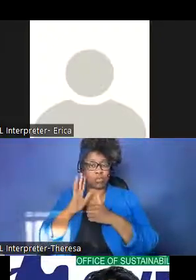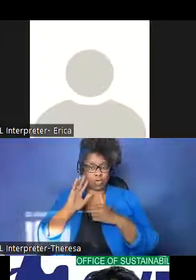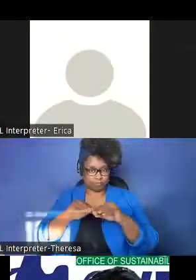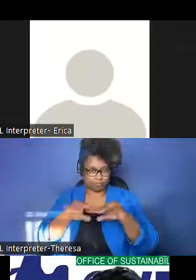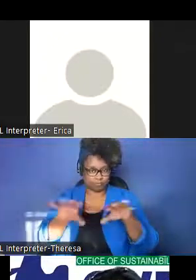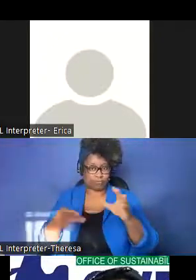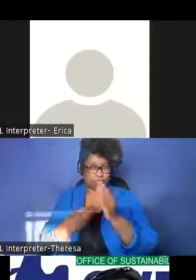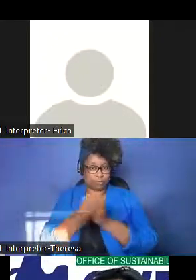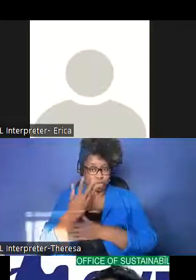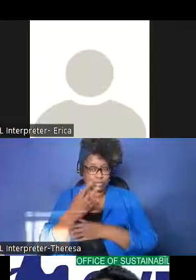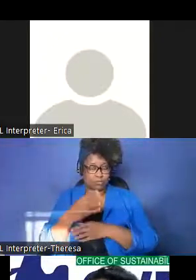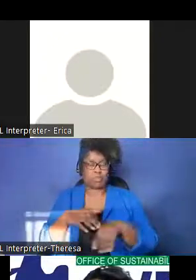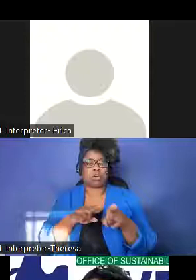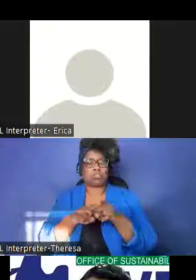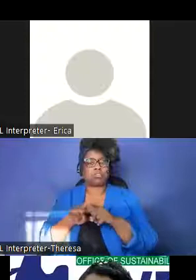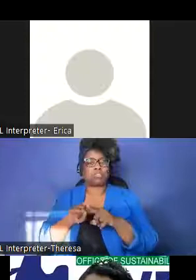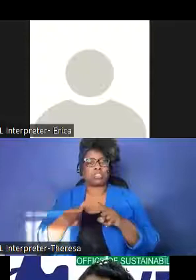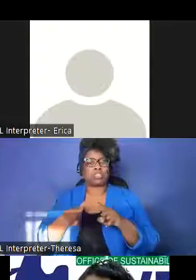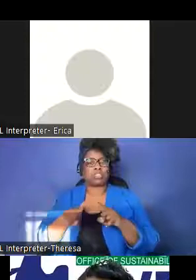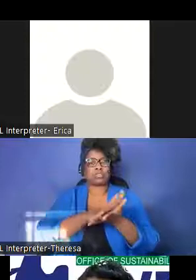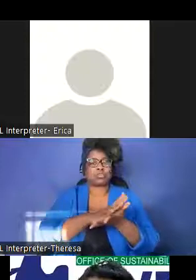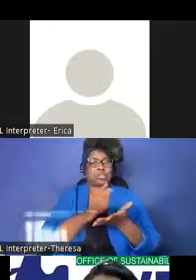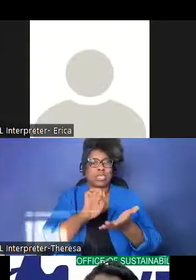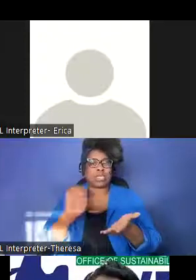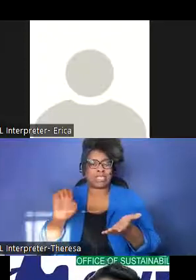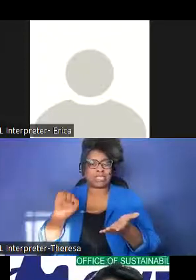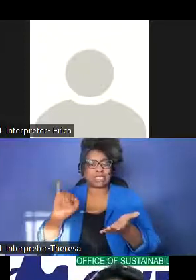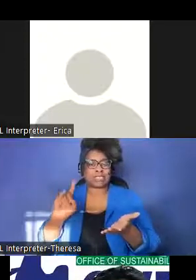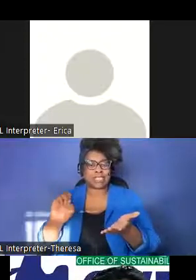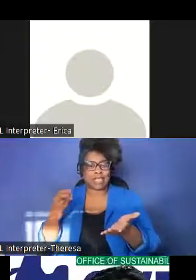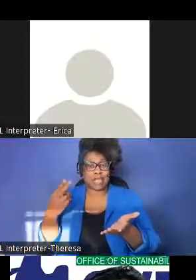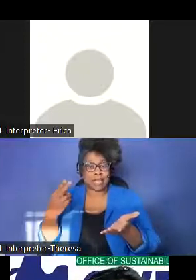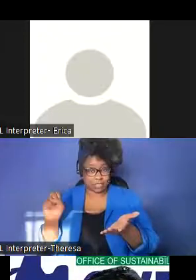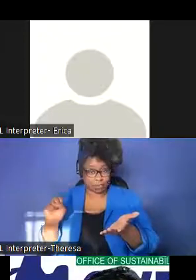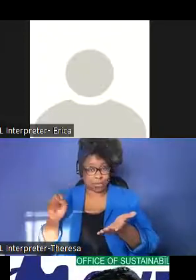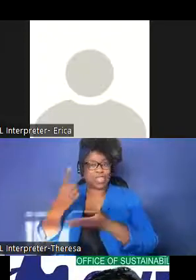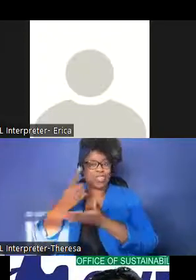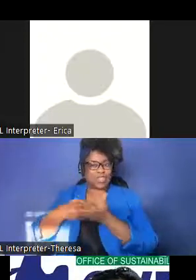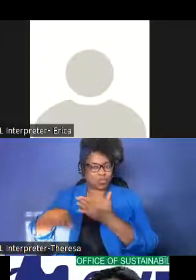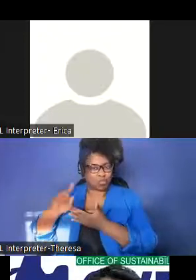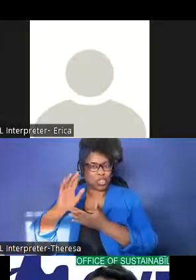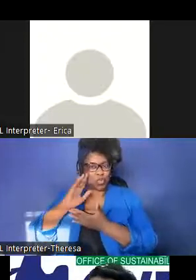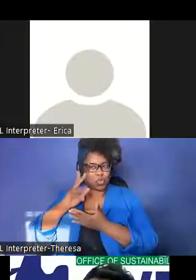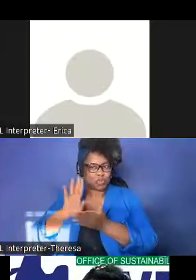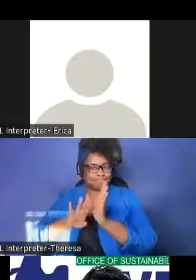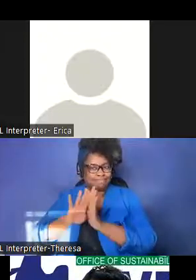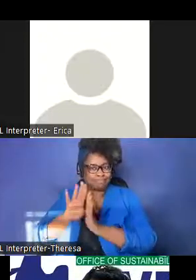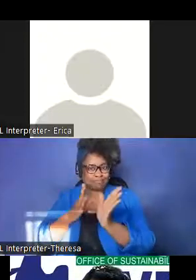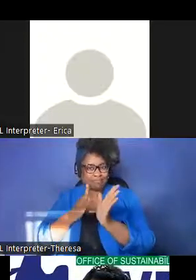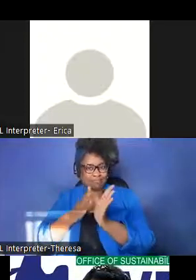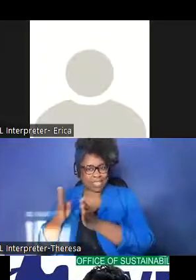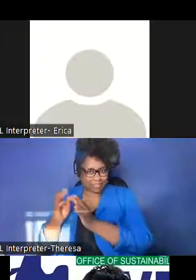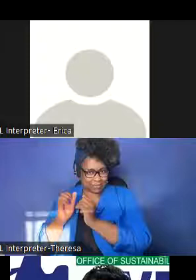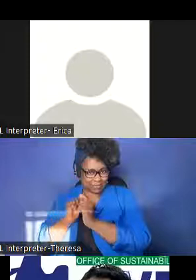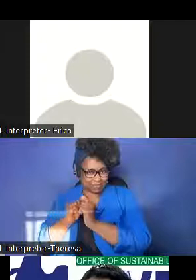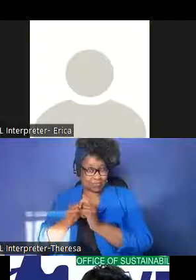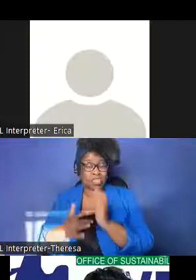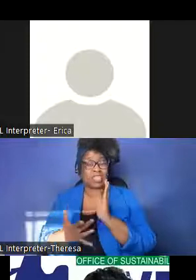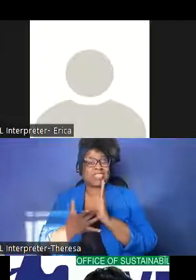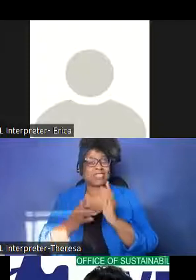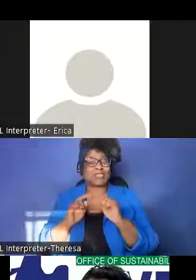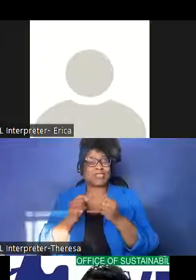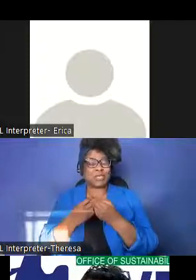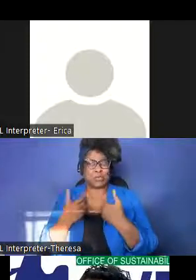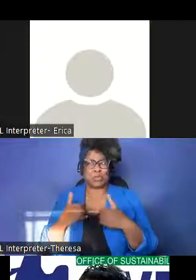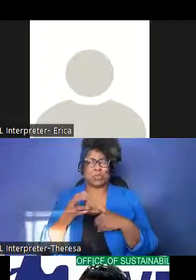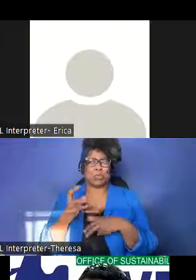a resiliency planning program with Eastside High School next week. And the technical team is putting in the